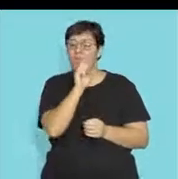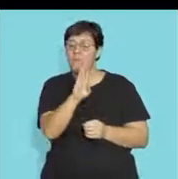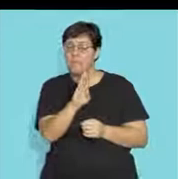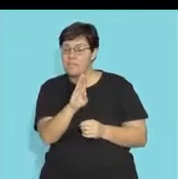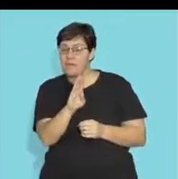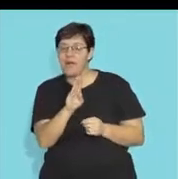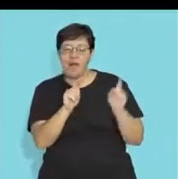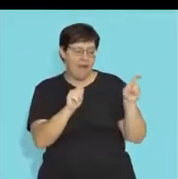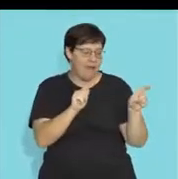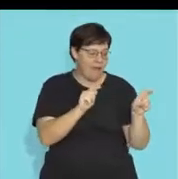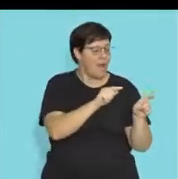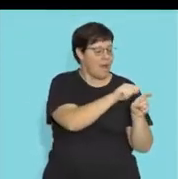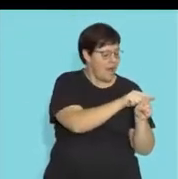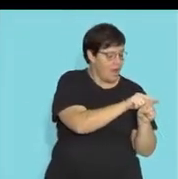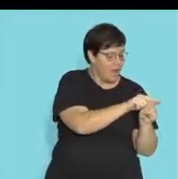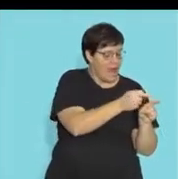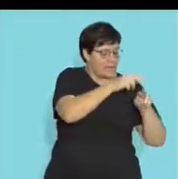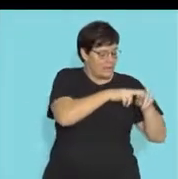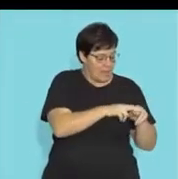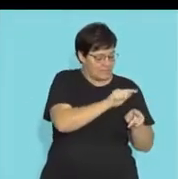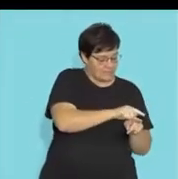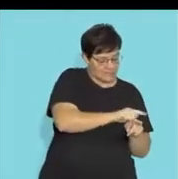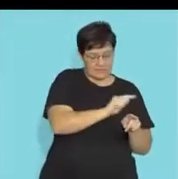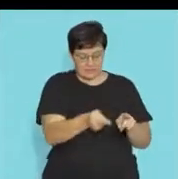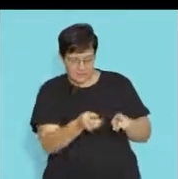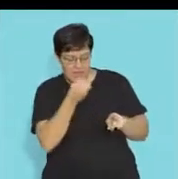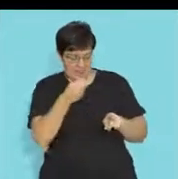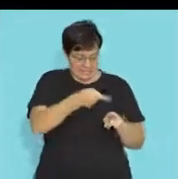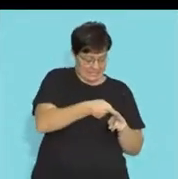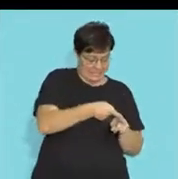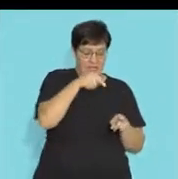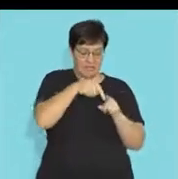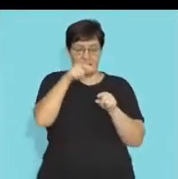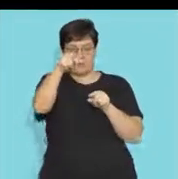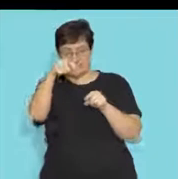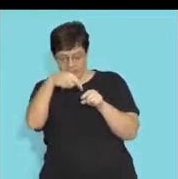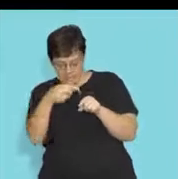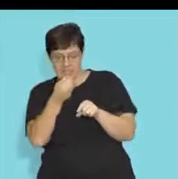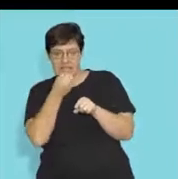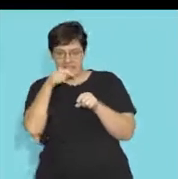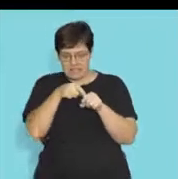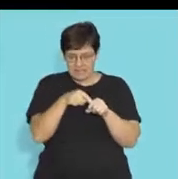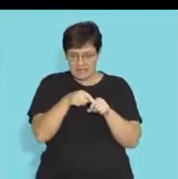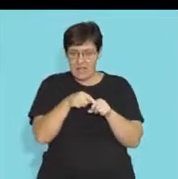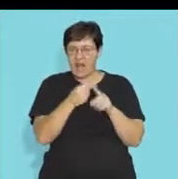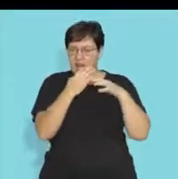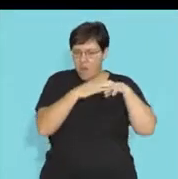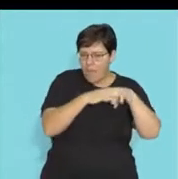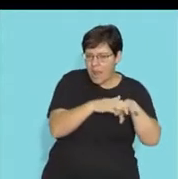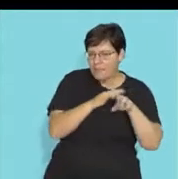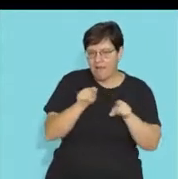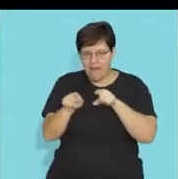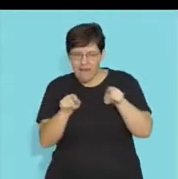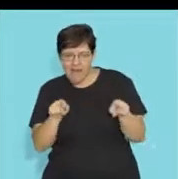food web is to be able to see how there are interconnected factors such as food chains